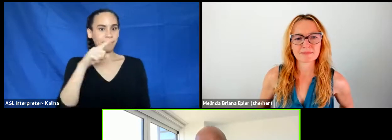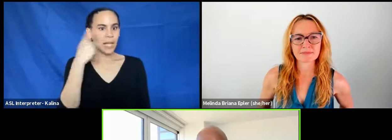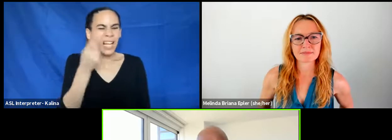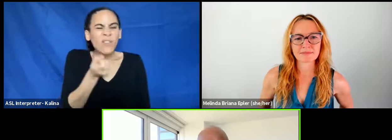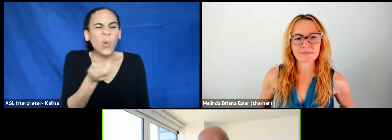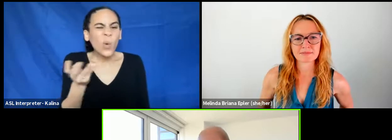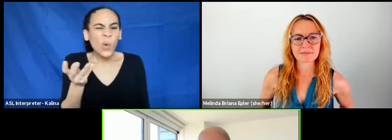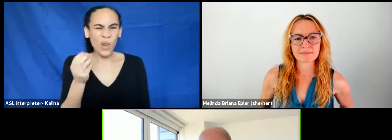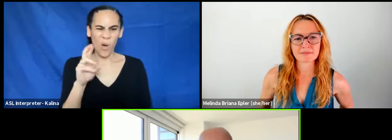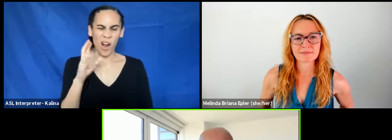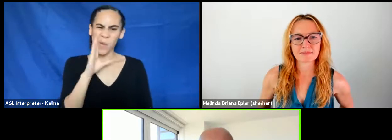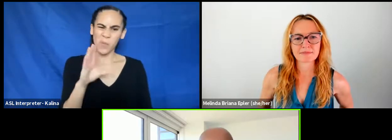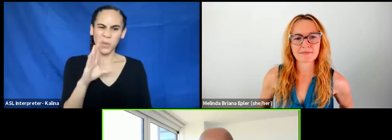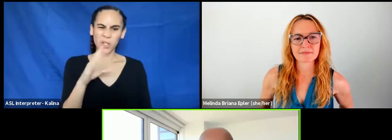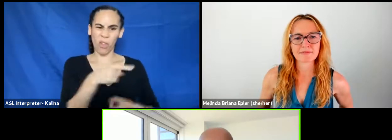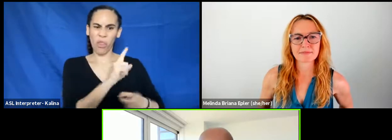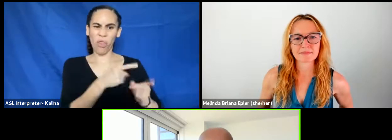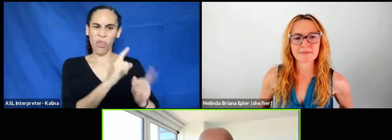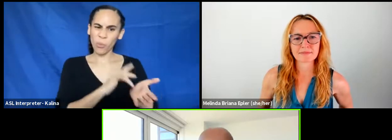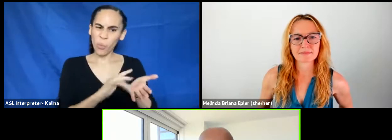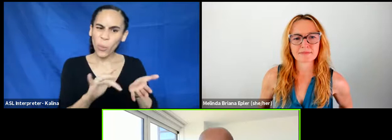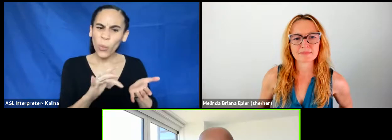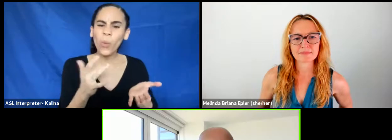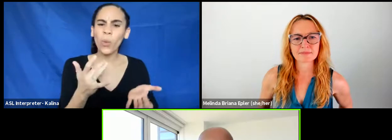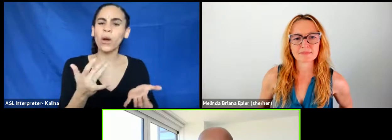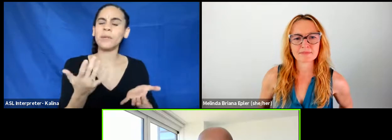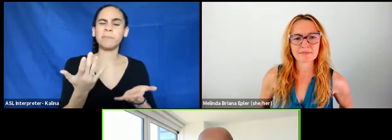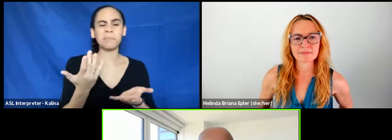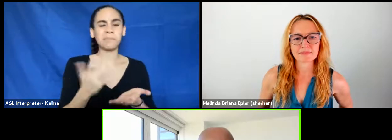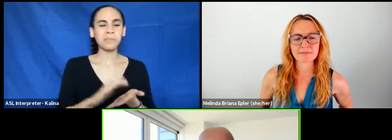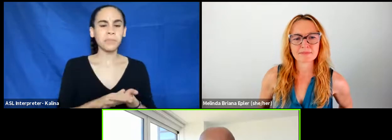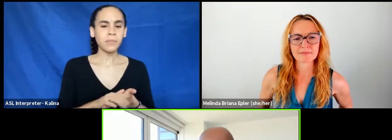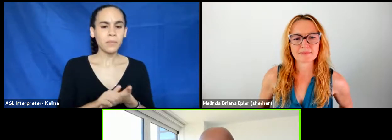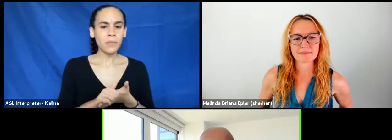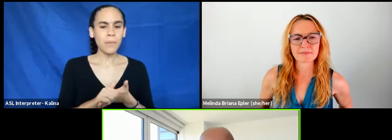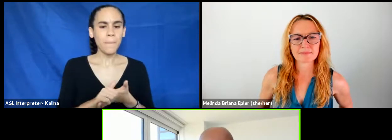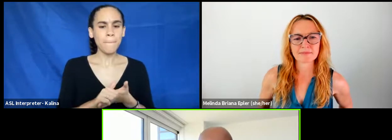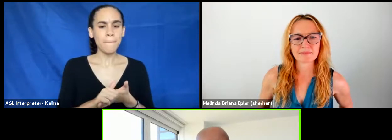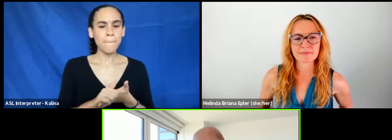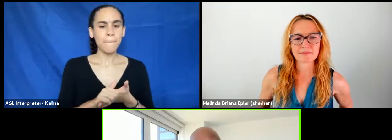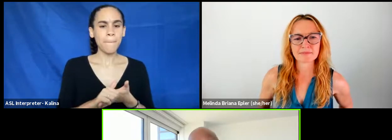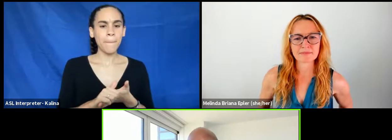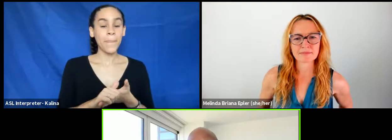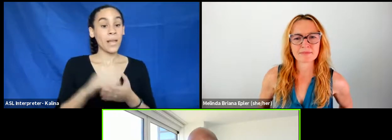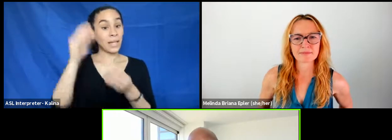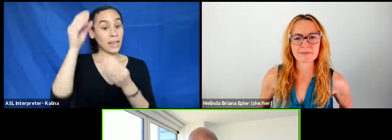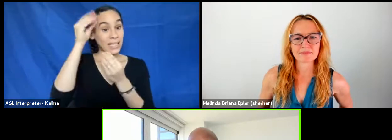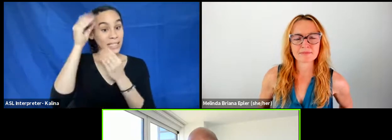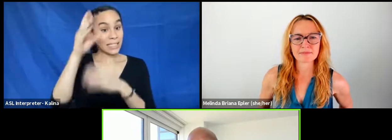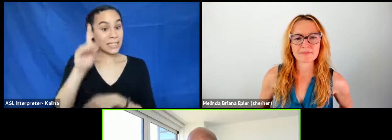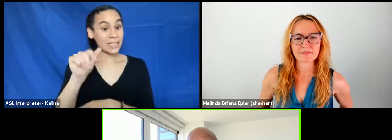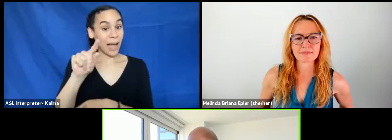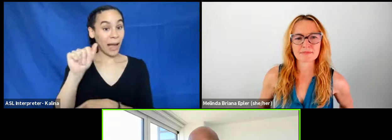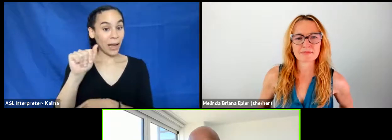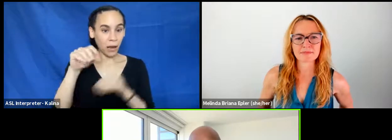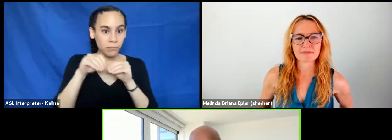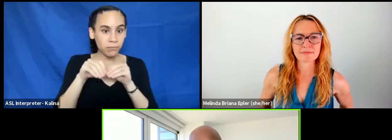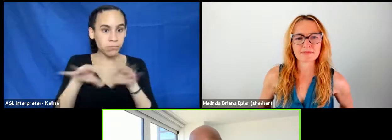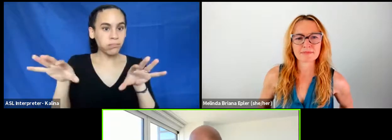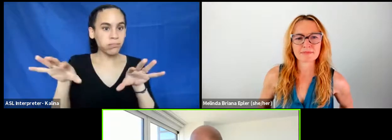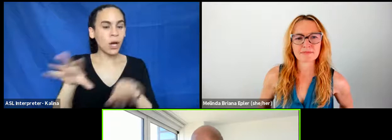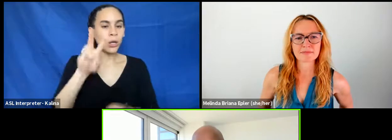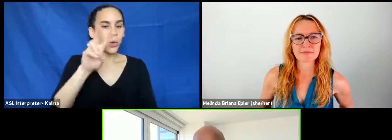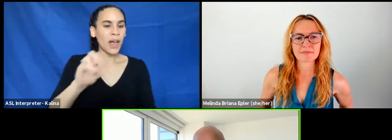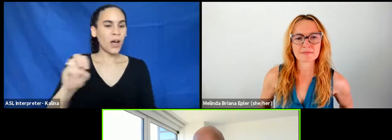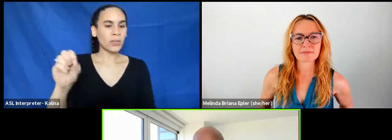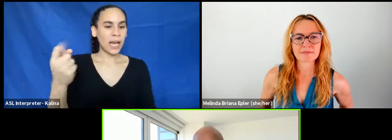just say some rude stuff to me, right? Just things like that. And when that data came out 2011, I'm like, I want to change that